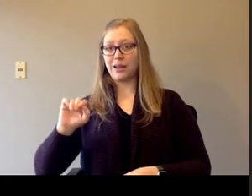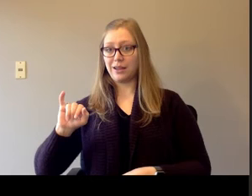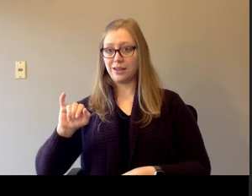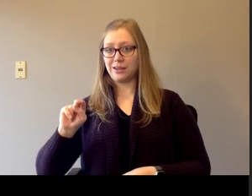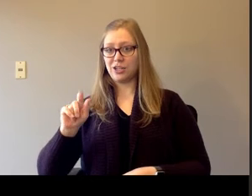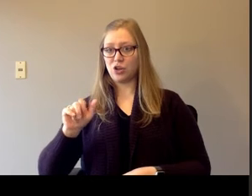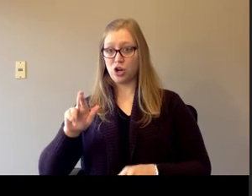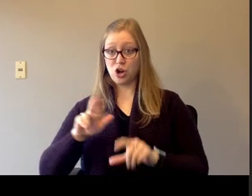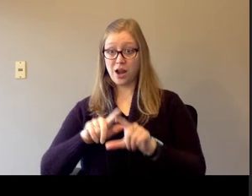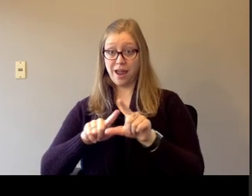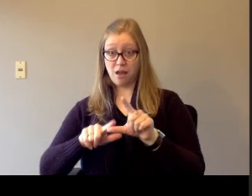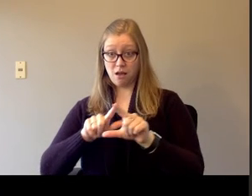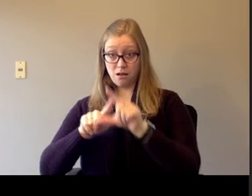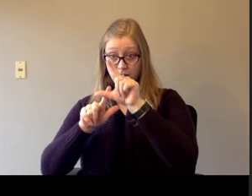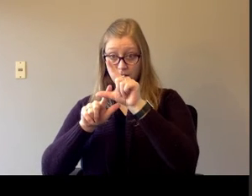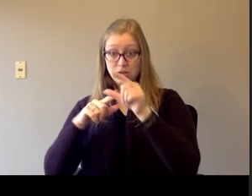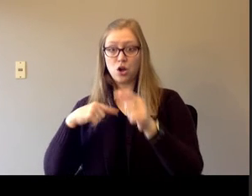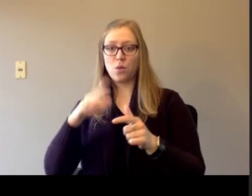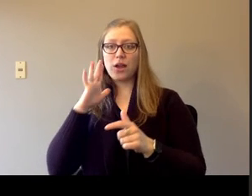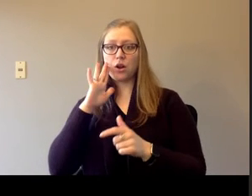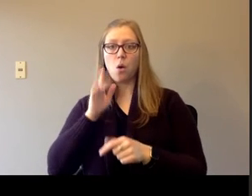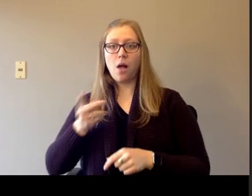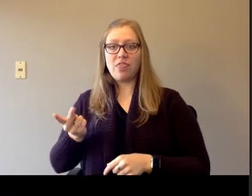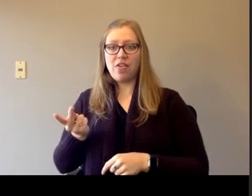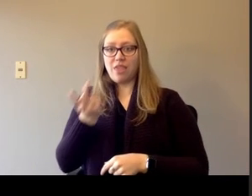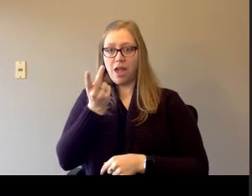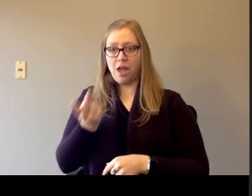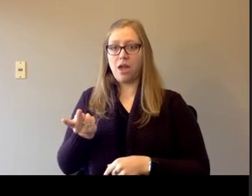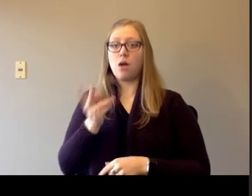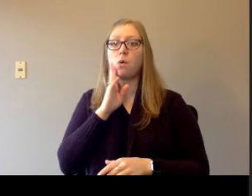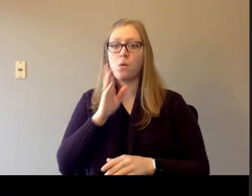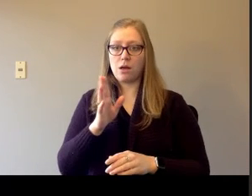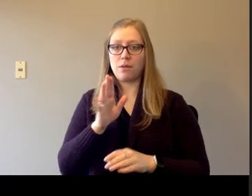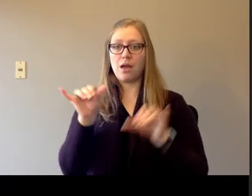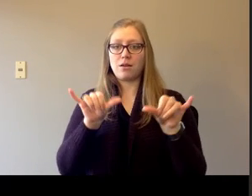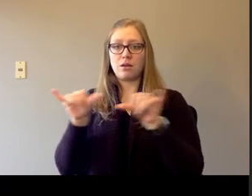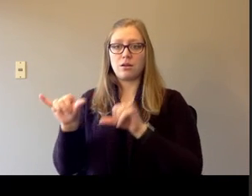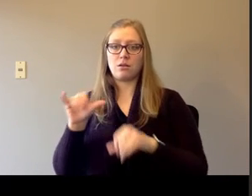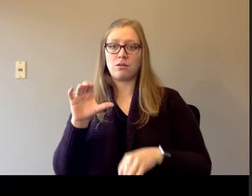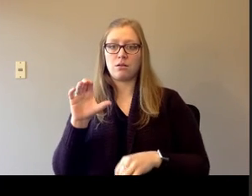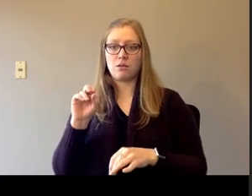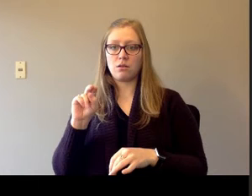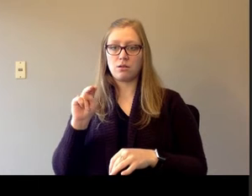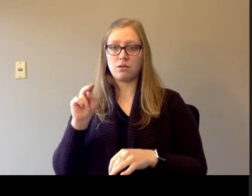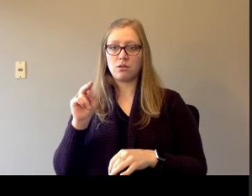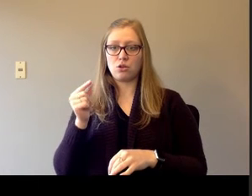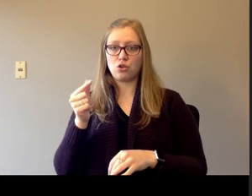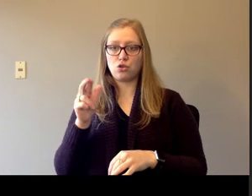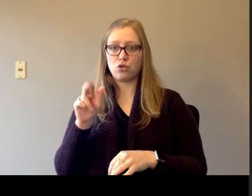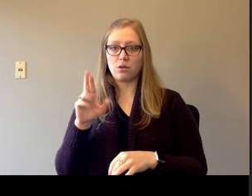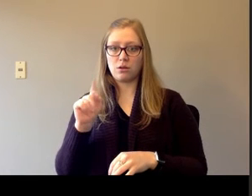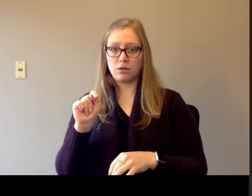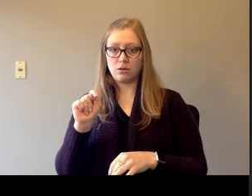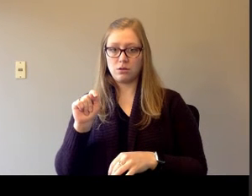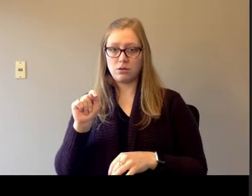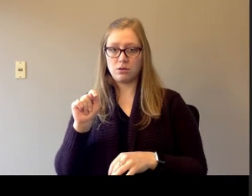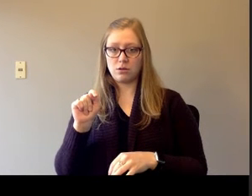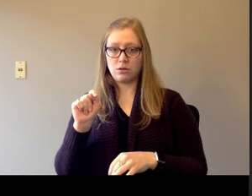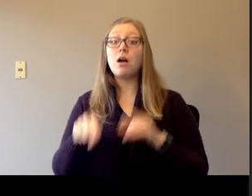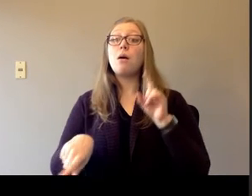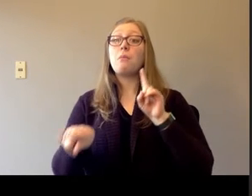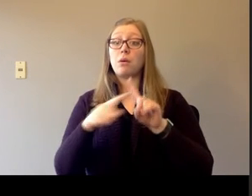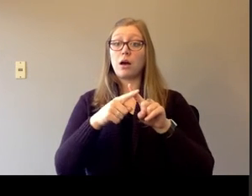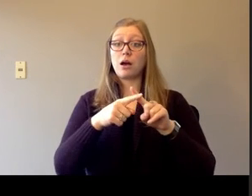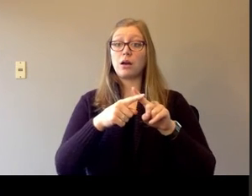And given that information, we know that this is a straight angle if I